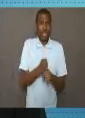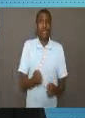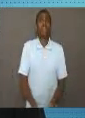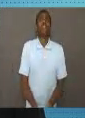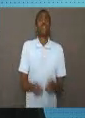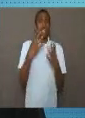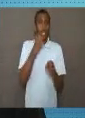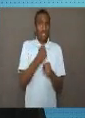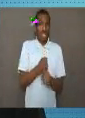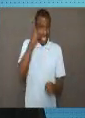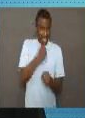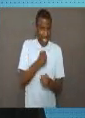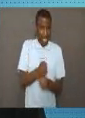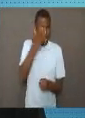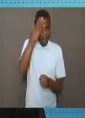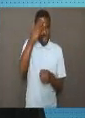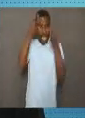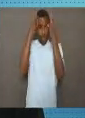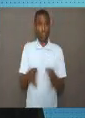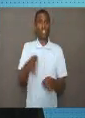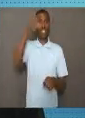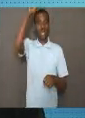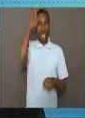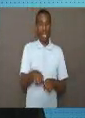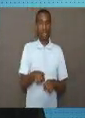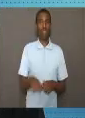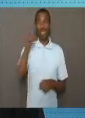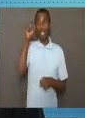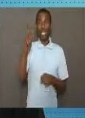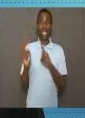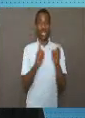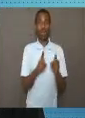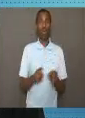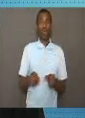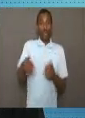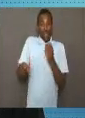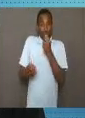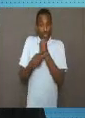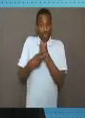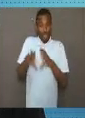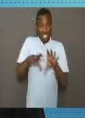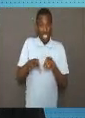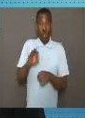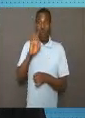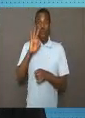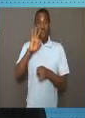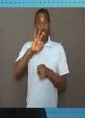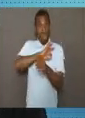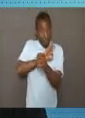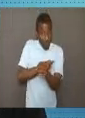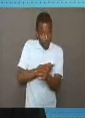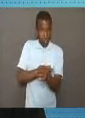has been done against the restoring force to move the